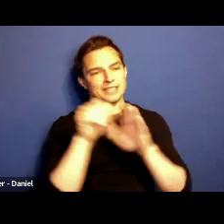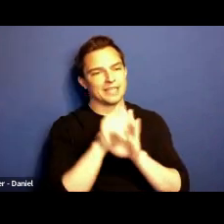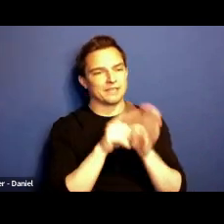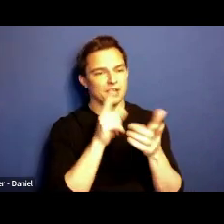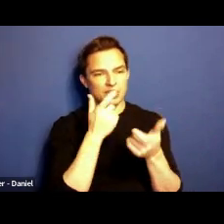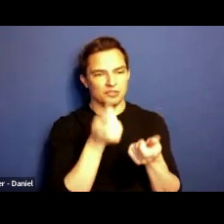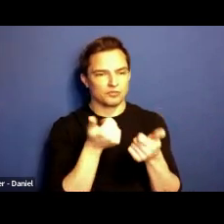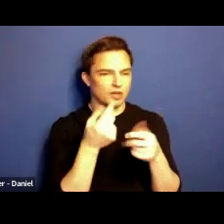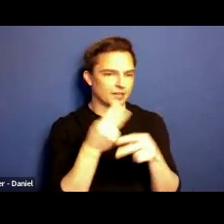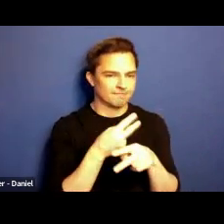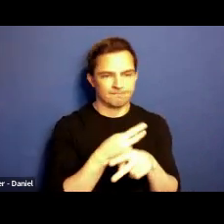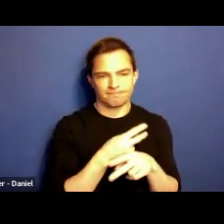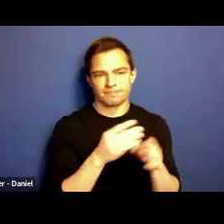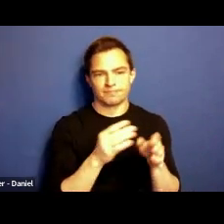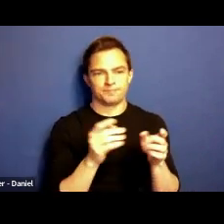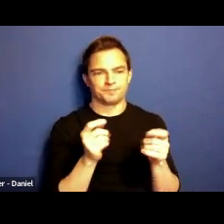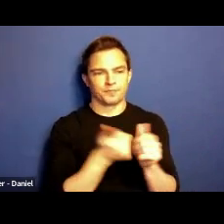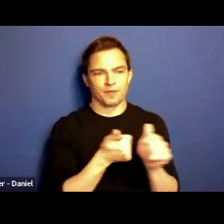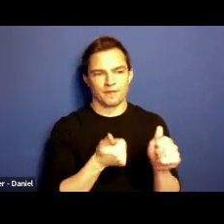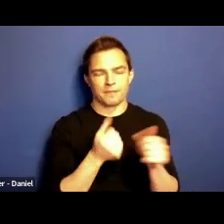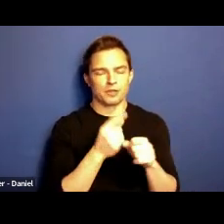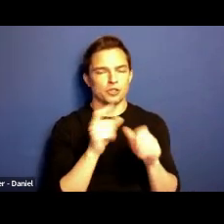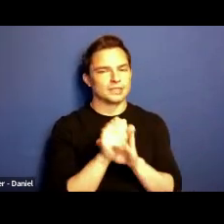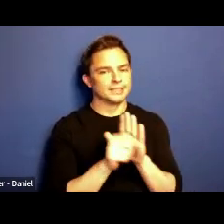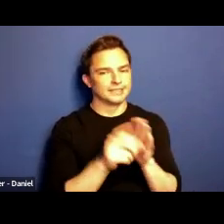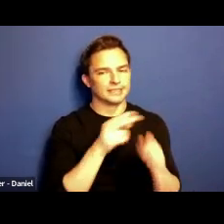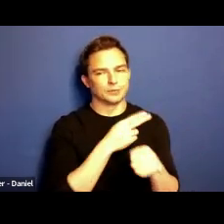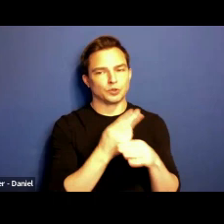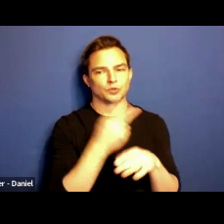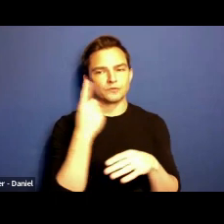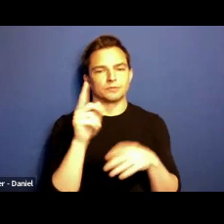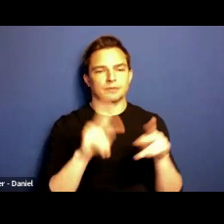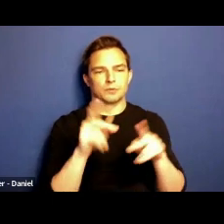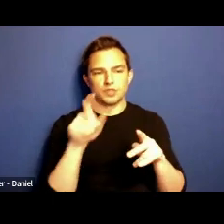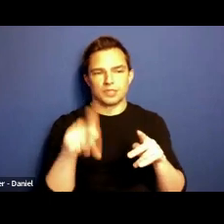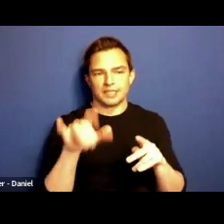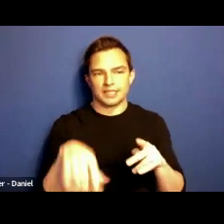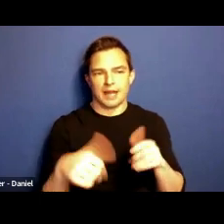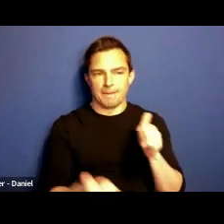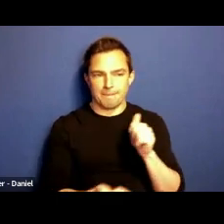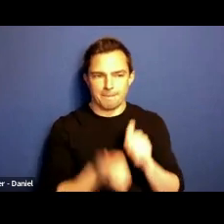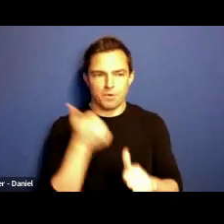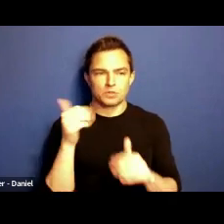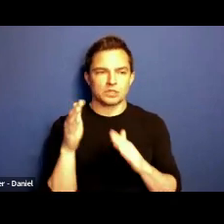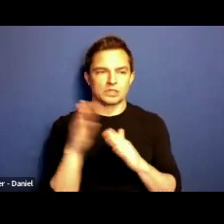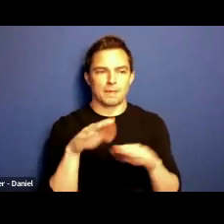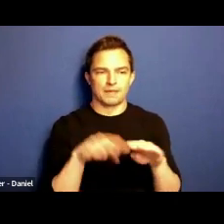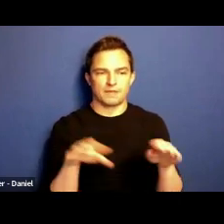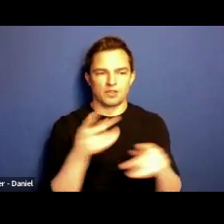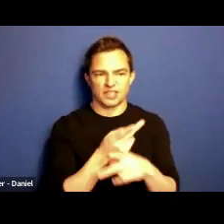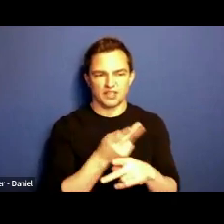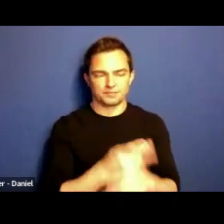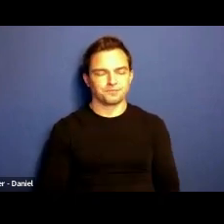interested in how we can divert and make sure that the state hospitals are used only for people who need that most intensive level of care. This